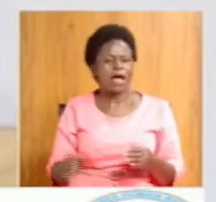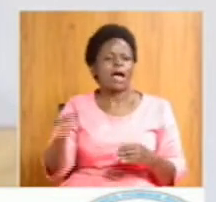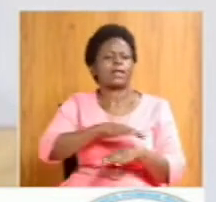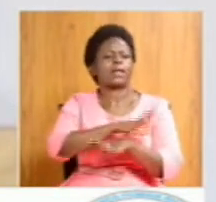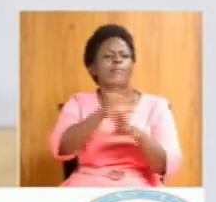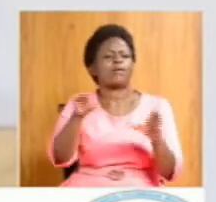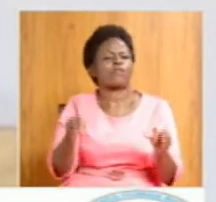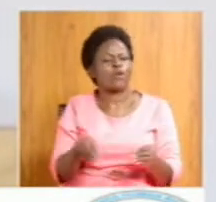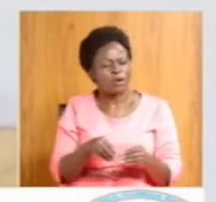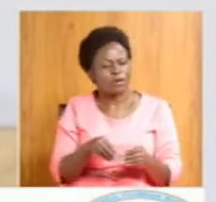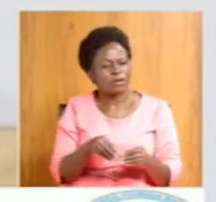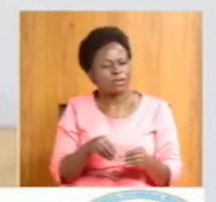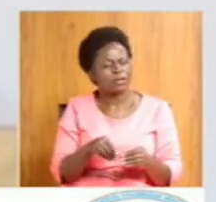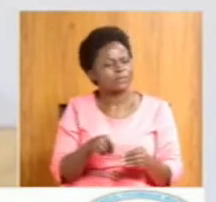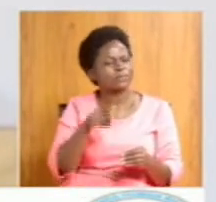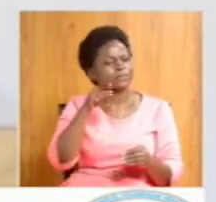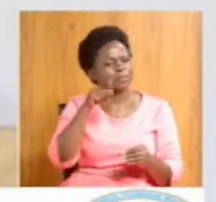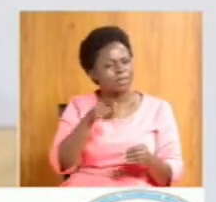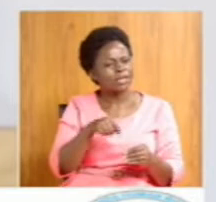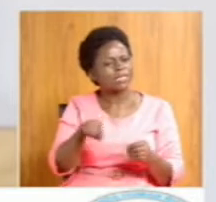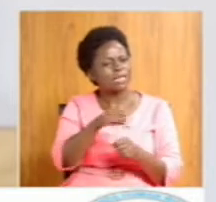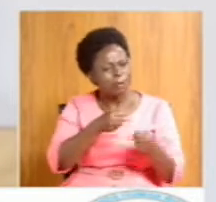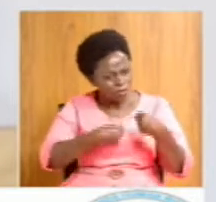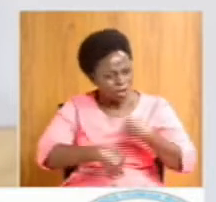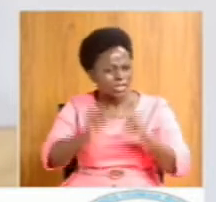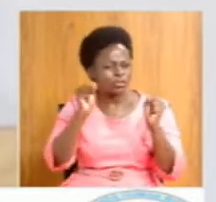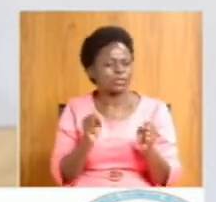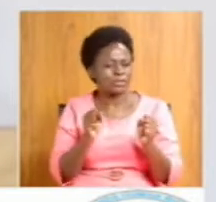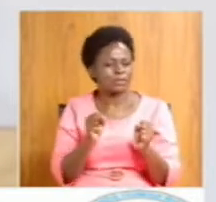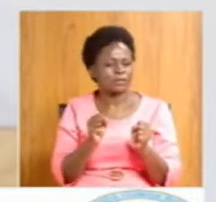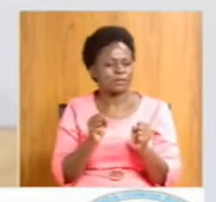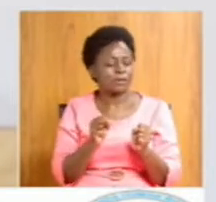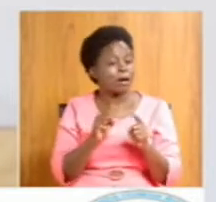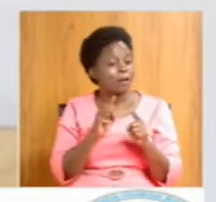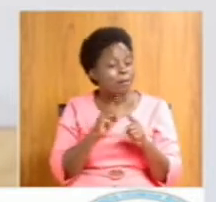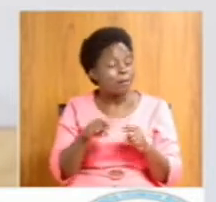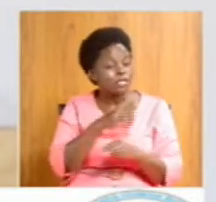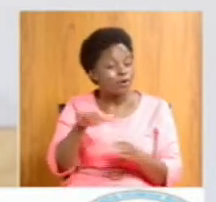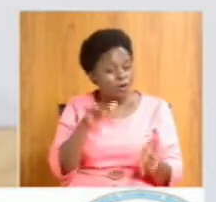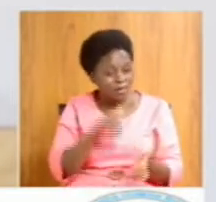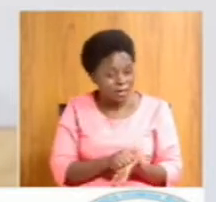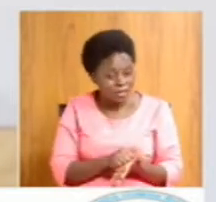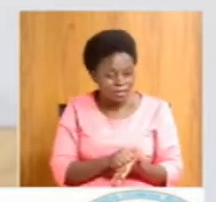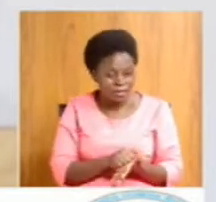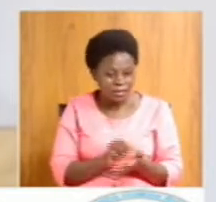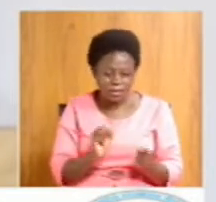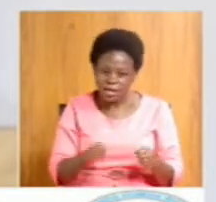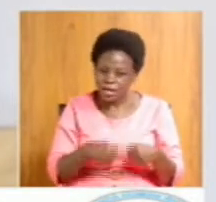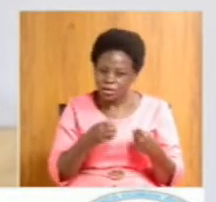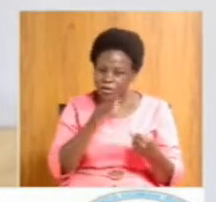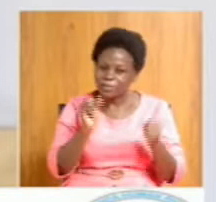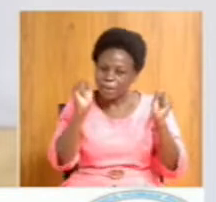all, Cortifon is about action. But all that cannot be